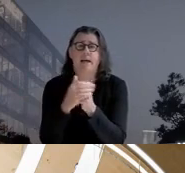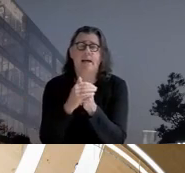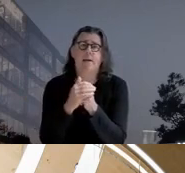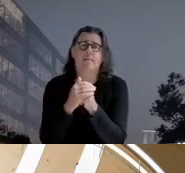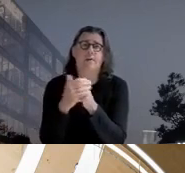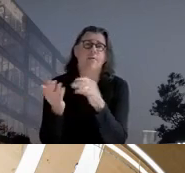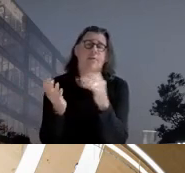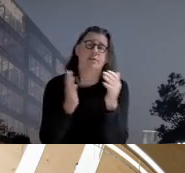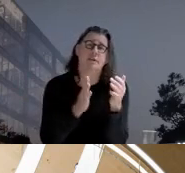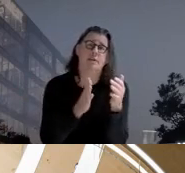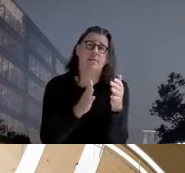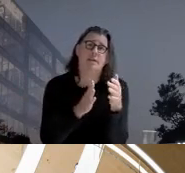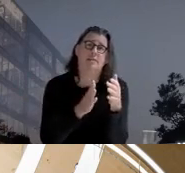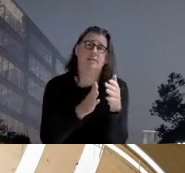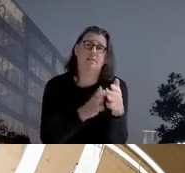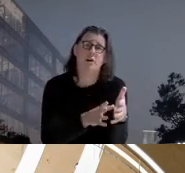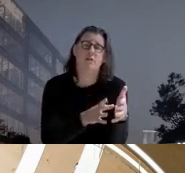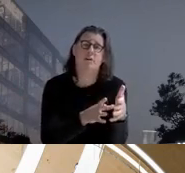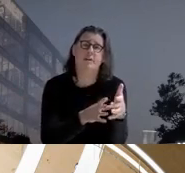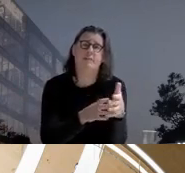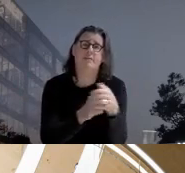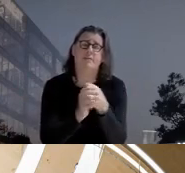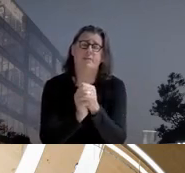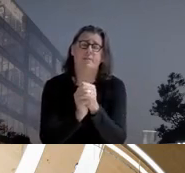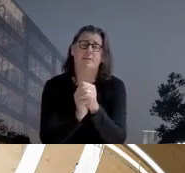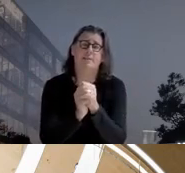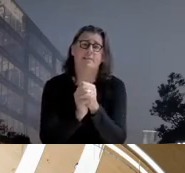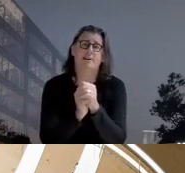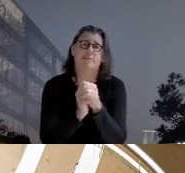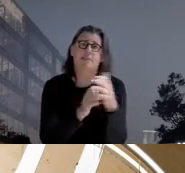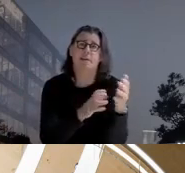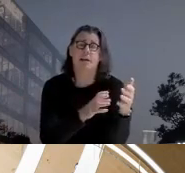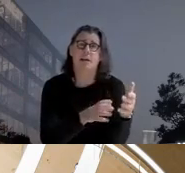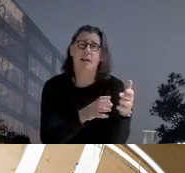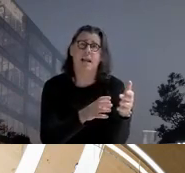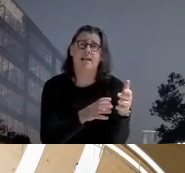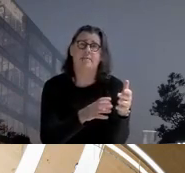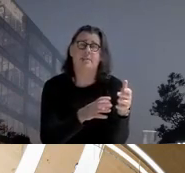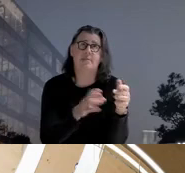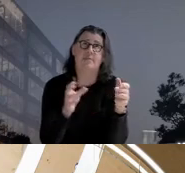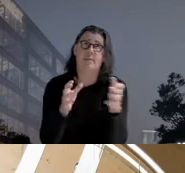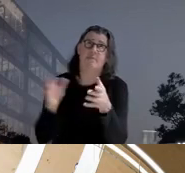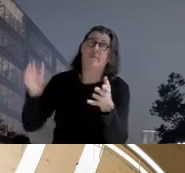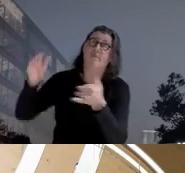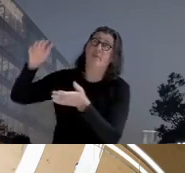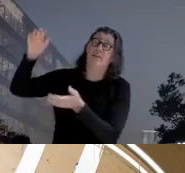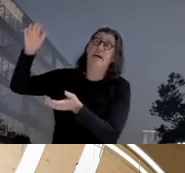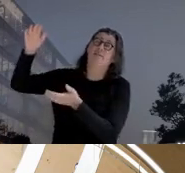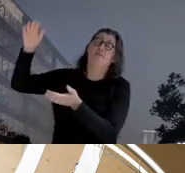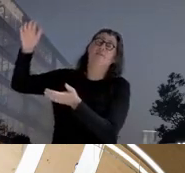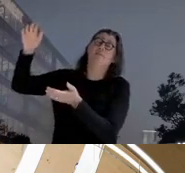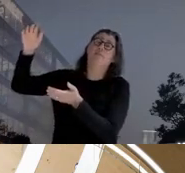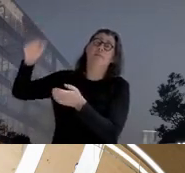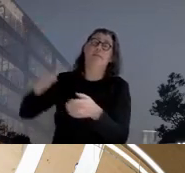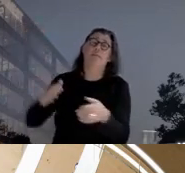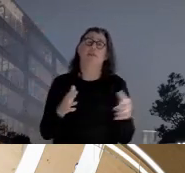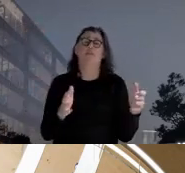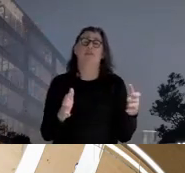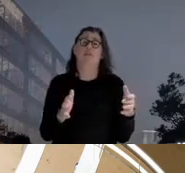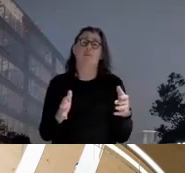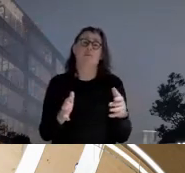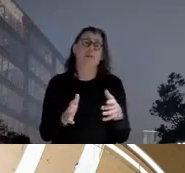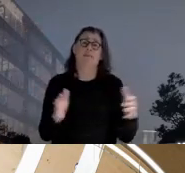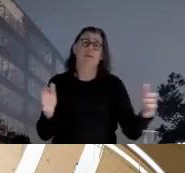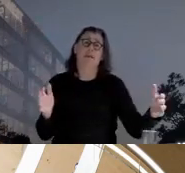materials, if you can change out concrete to something that's got a lot less, if facade is 15%